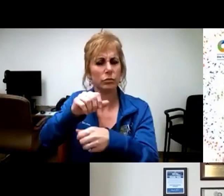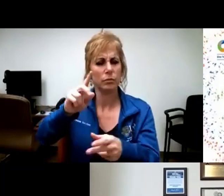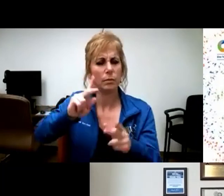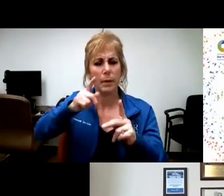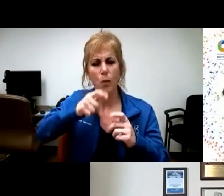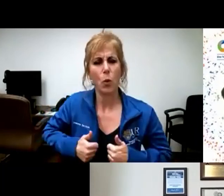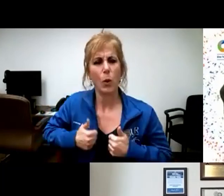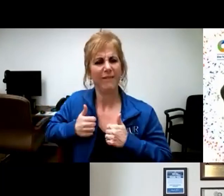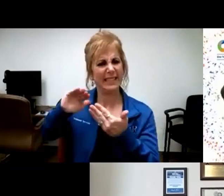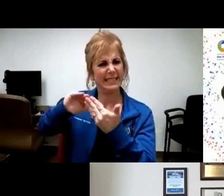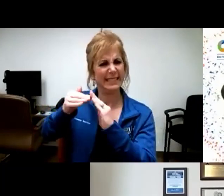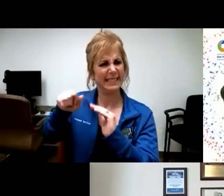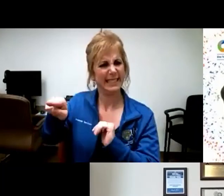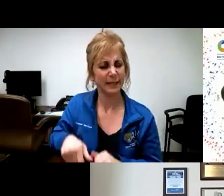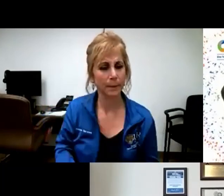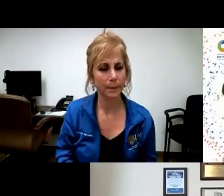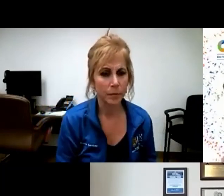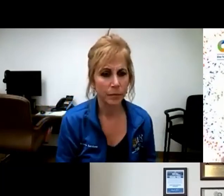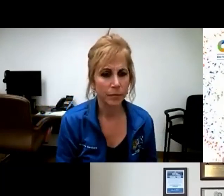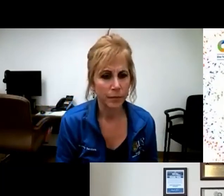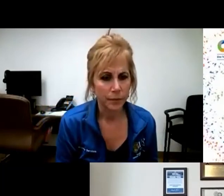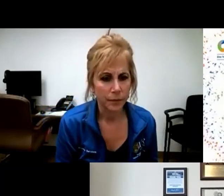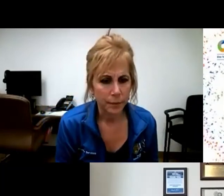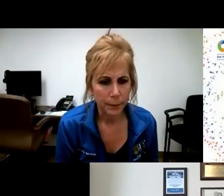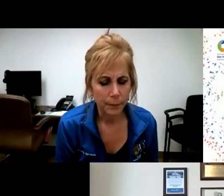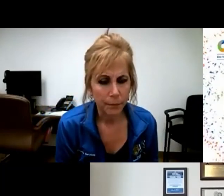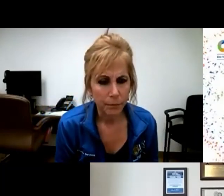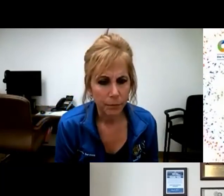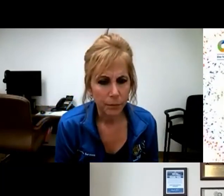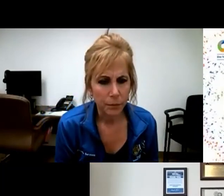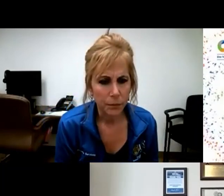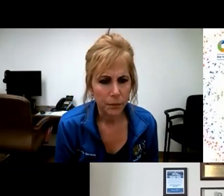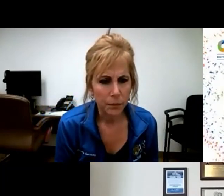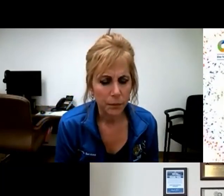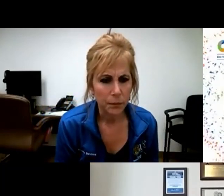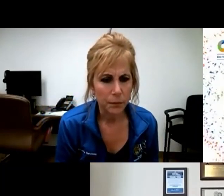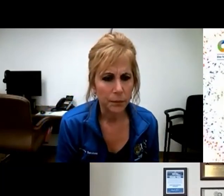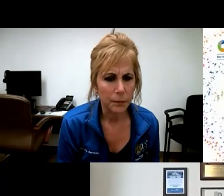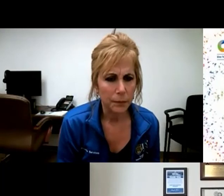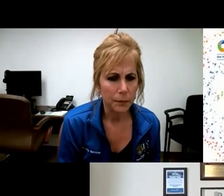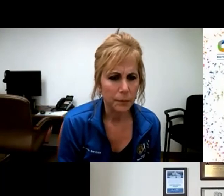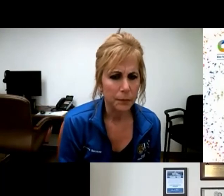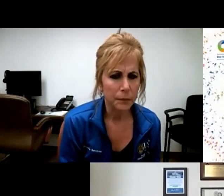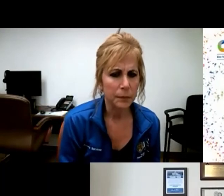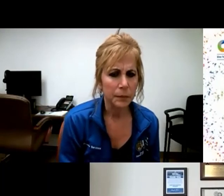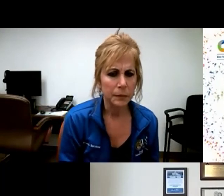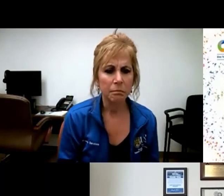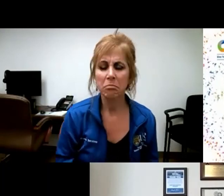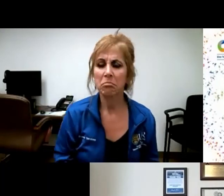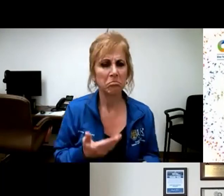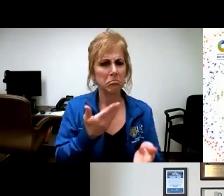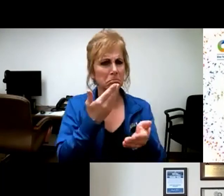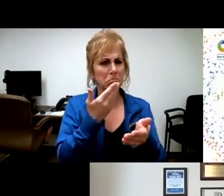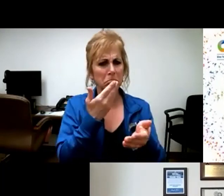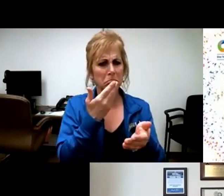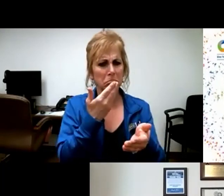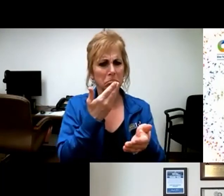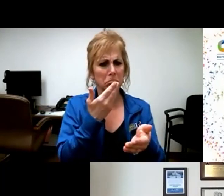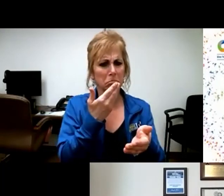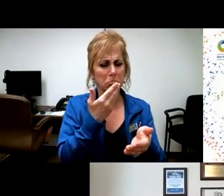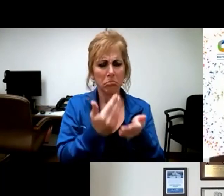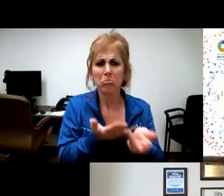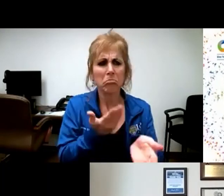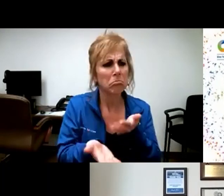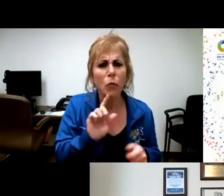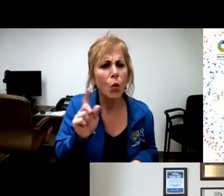No, mostly because it's where the major concentration of Latinos we have. Although